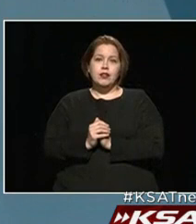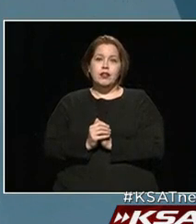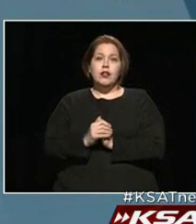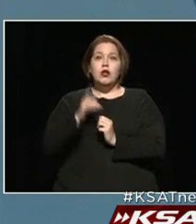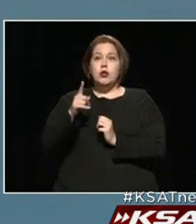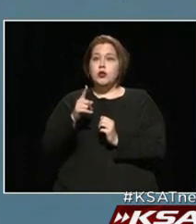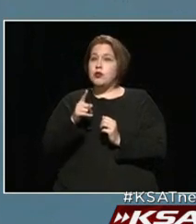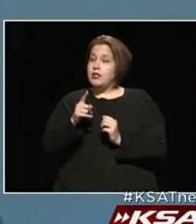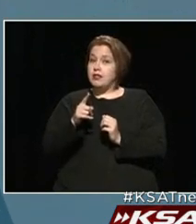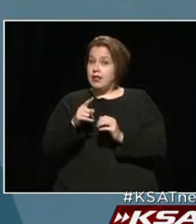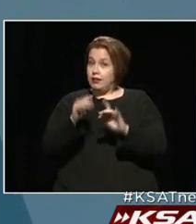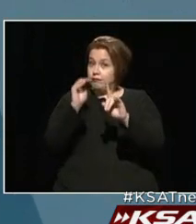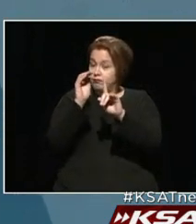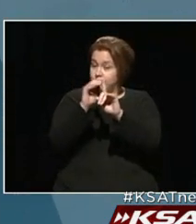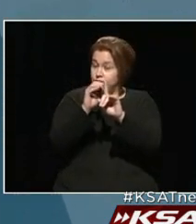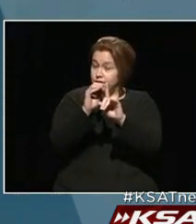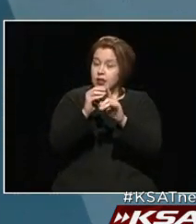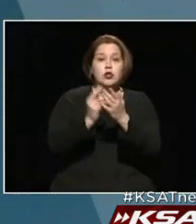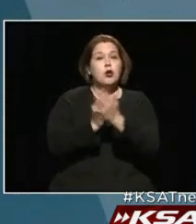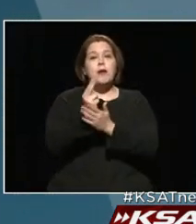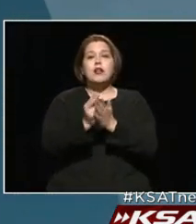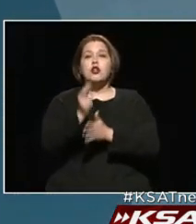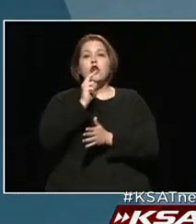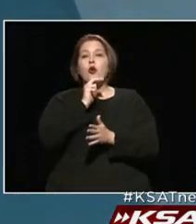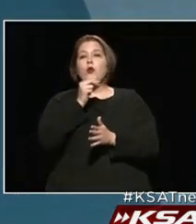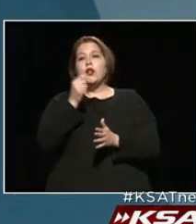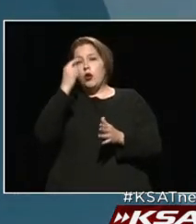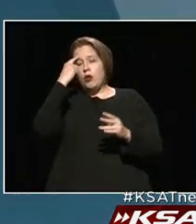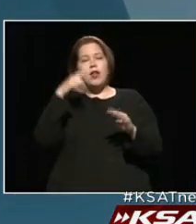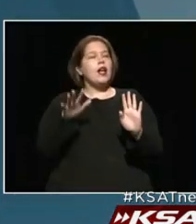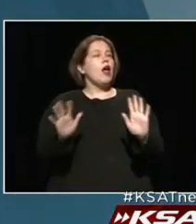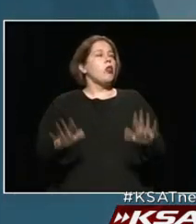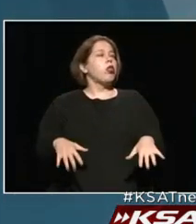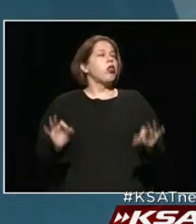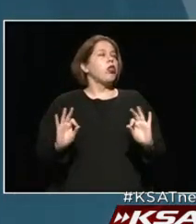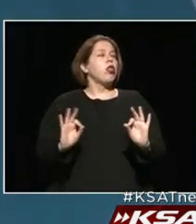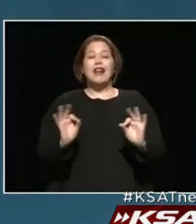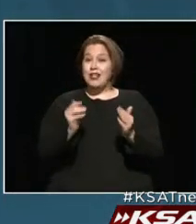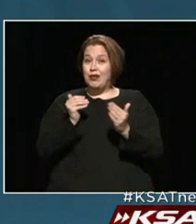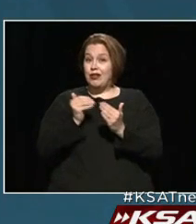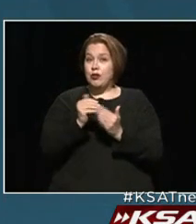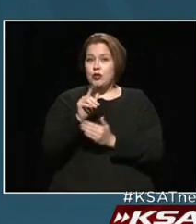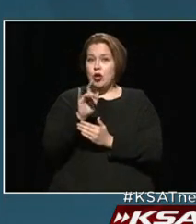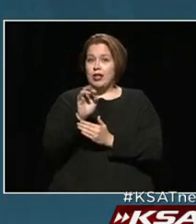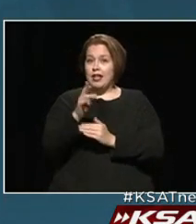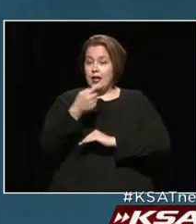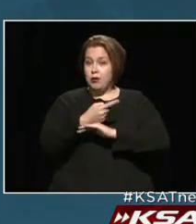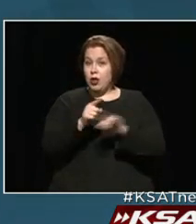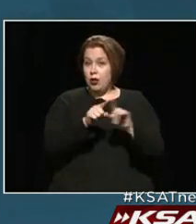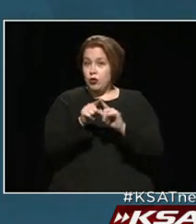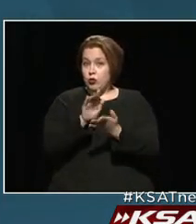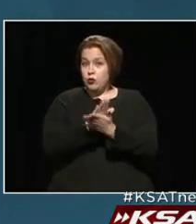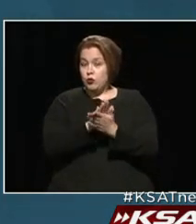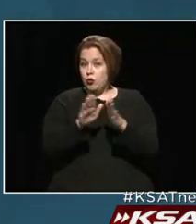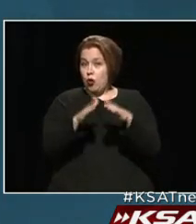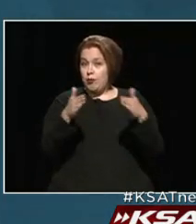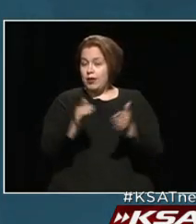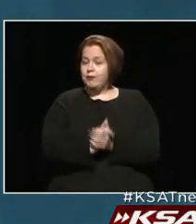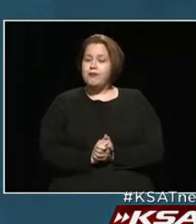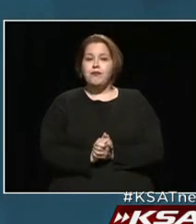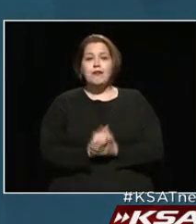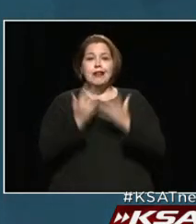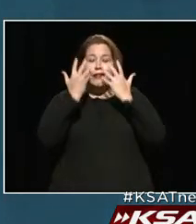is a stark reminder to make sure that we do not let our guard down, especially as we're getting closer to Labor Day and schools opening. We